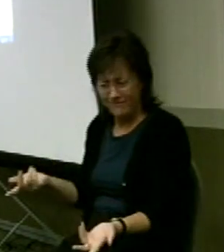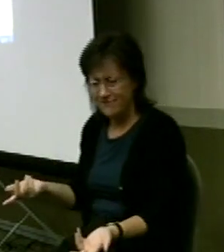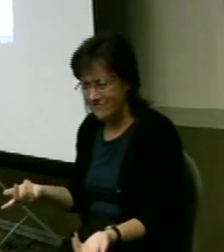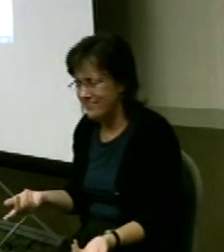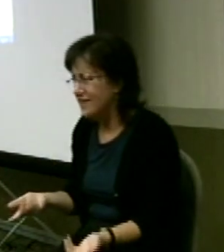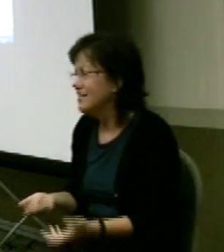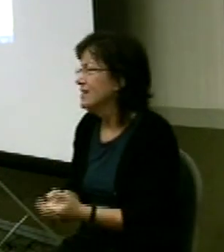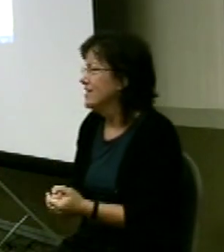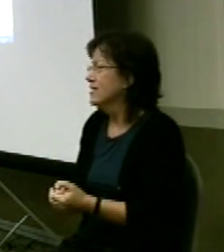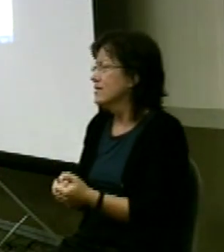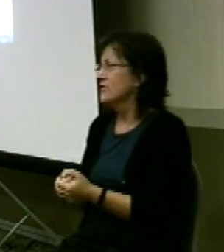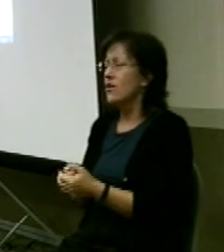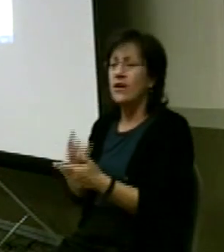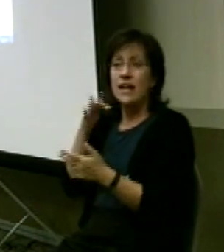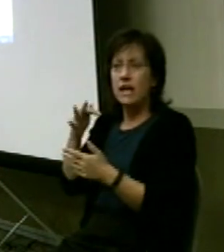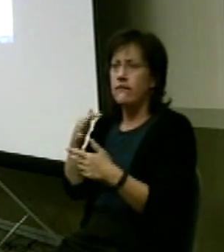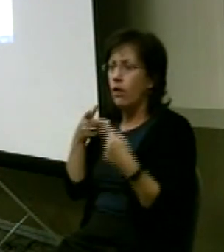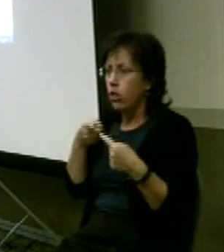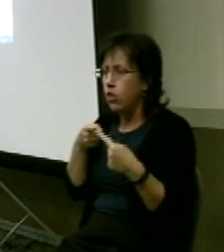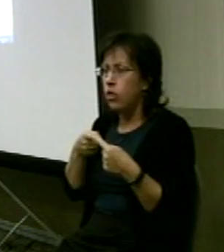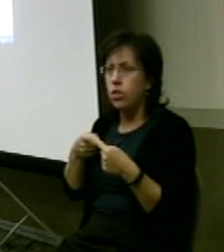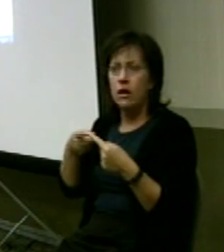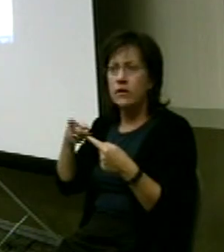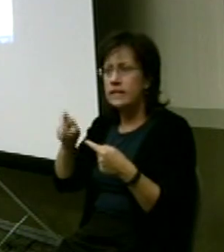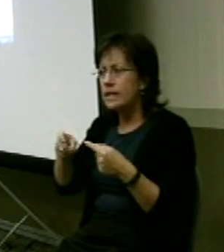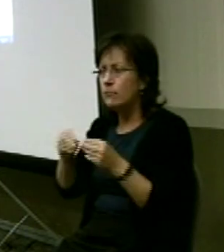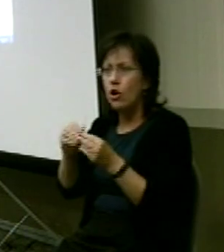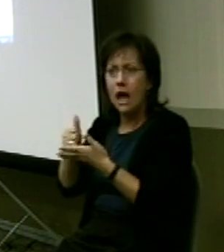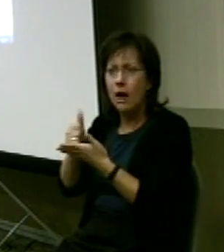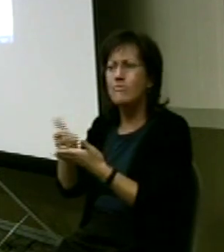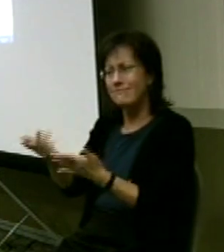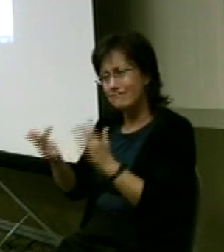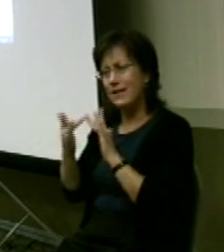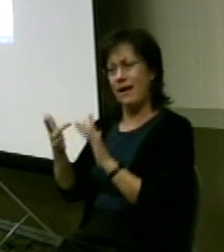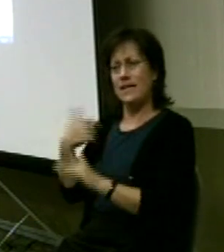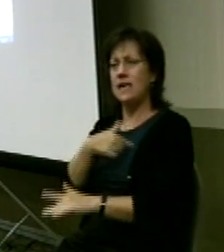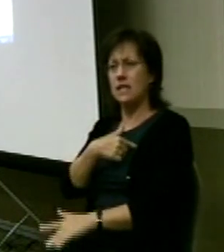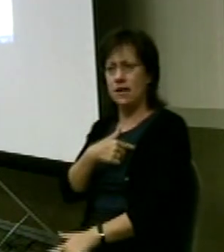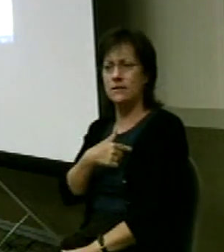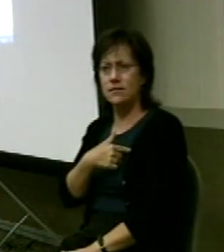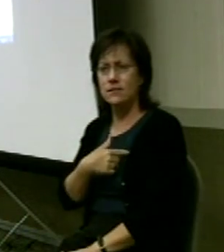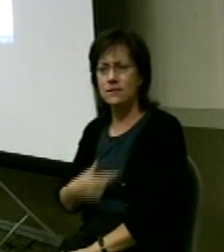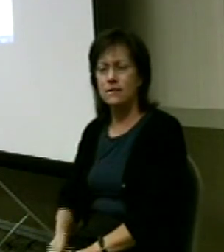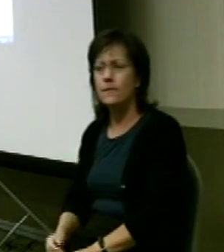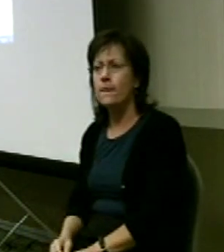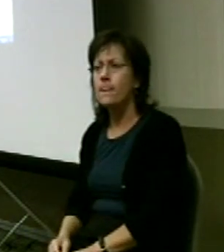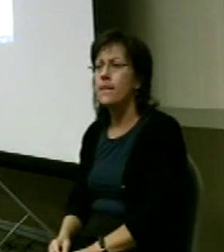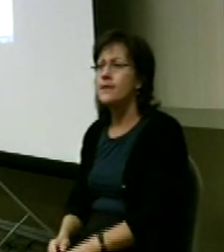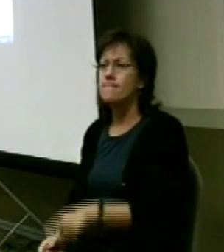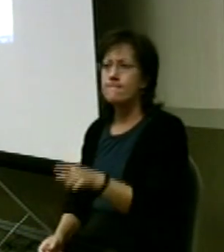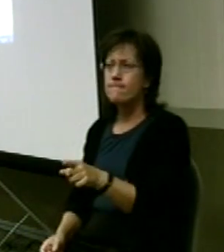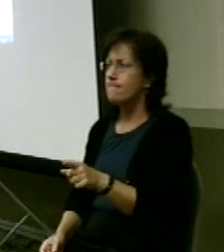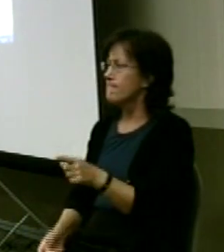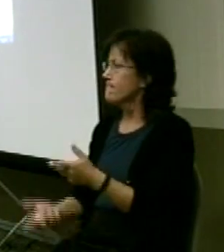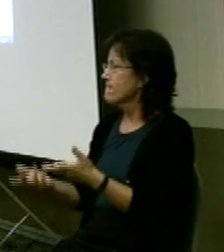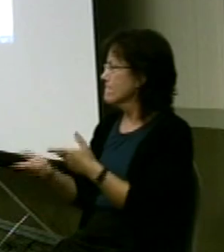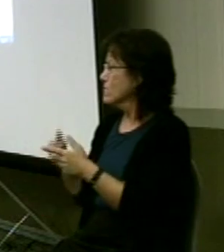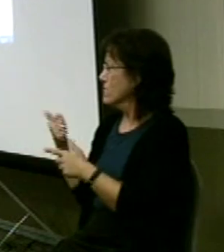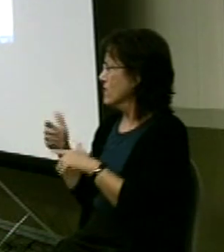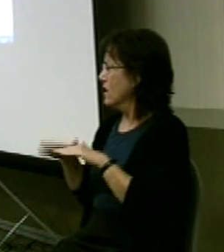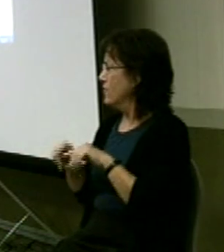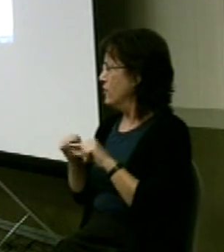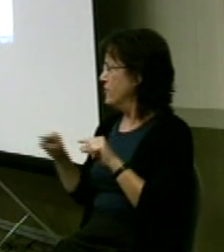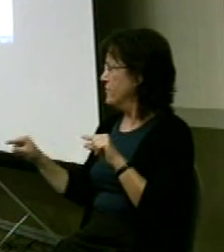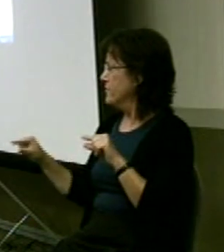has set it up. And again, you can contact us if you need some more assistance. Daniel, do you want to show them the other tab